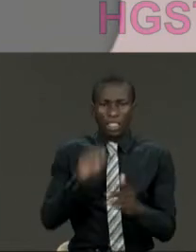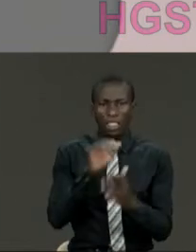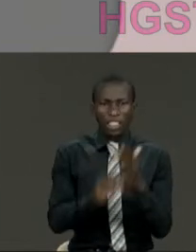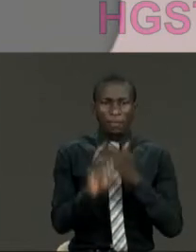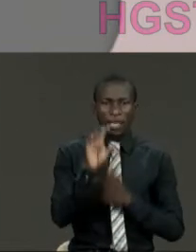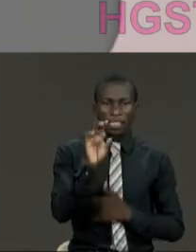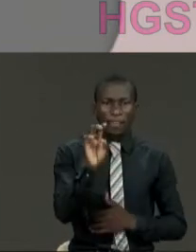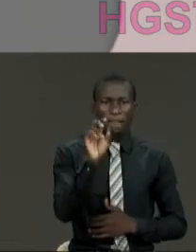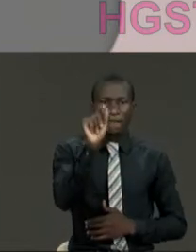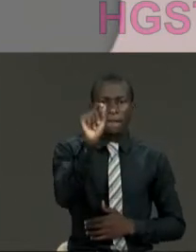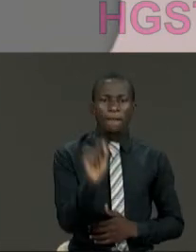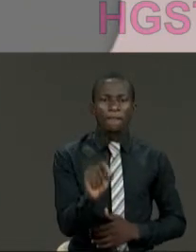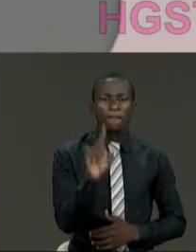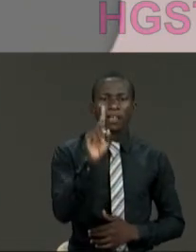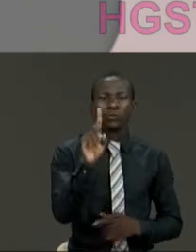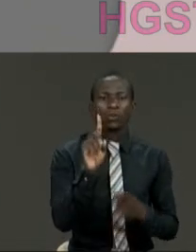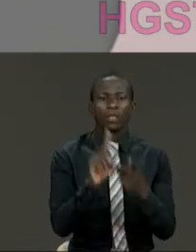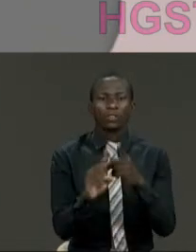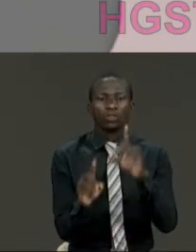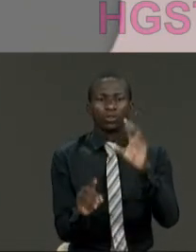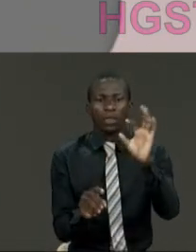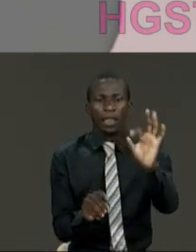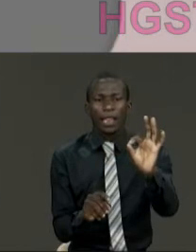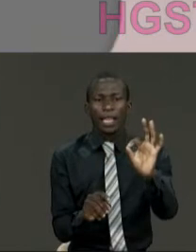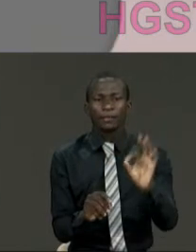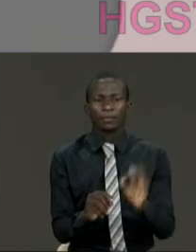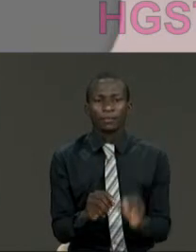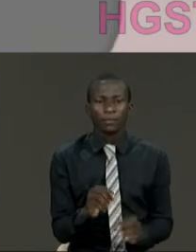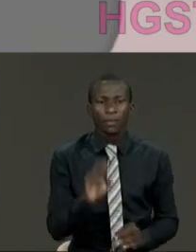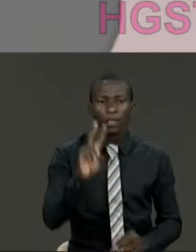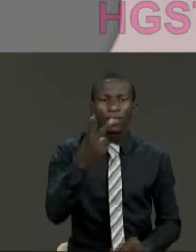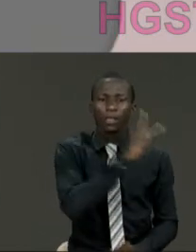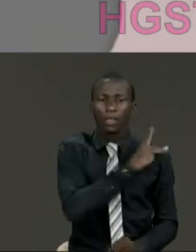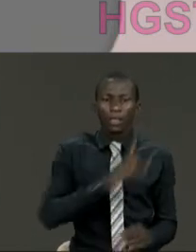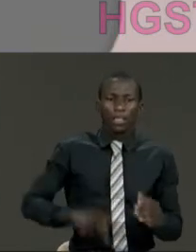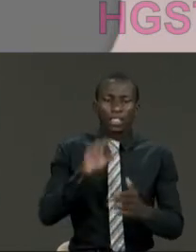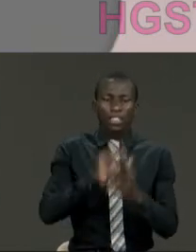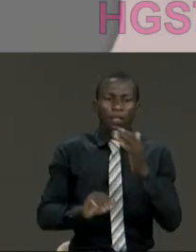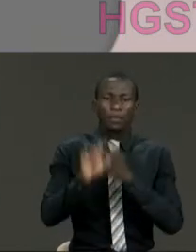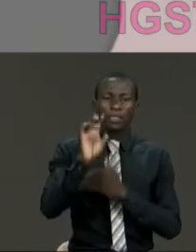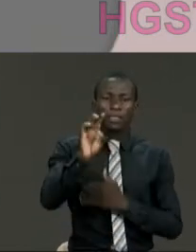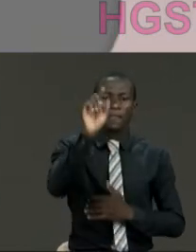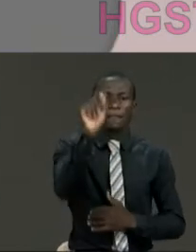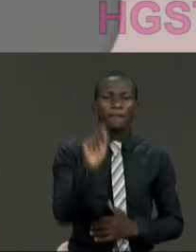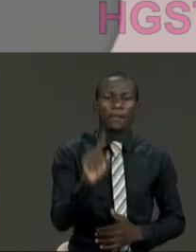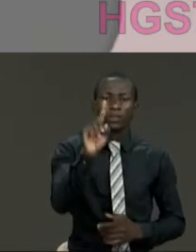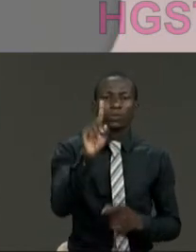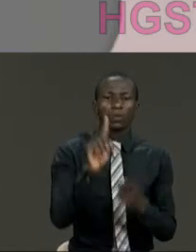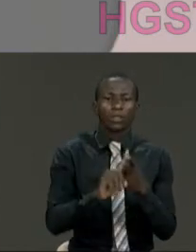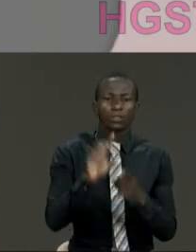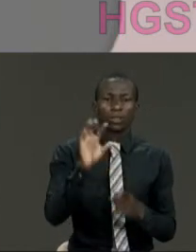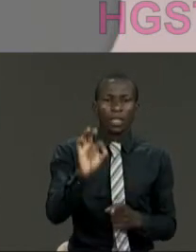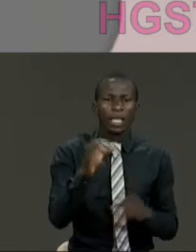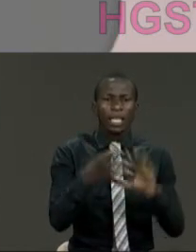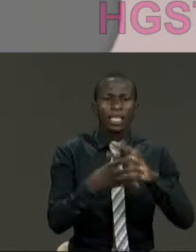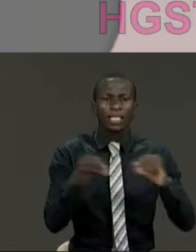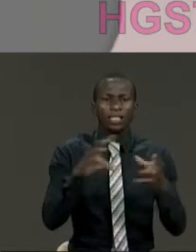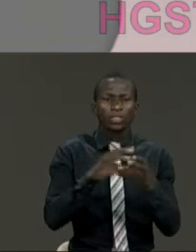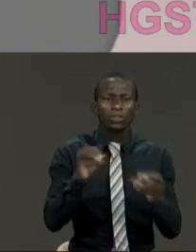verse 1 to 9, 2 Kings chapter 7, verse 1 to 9, the story